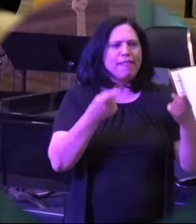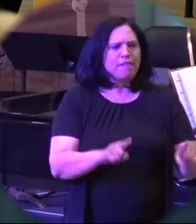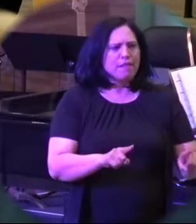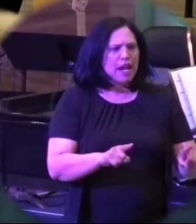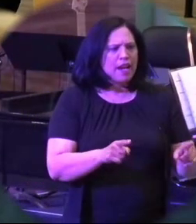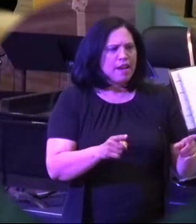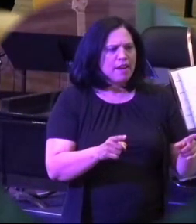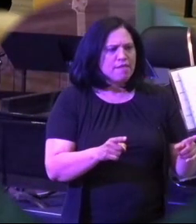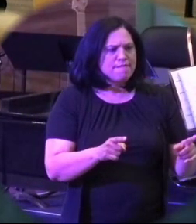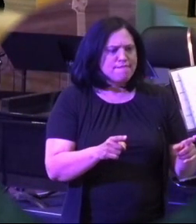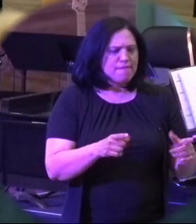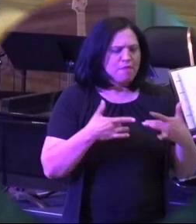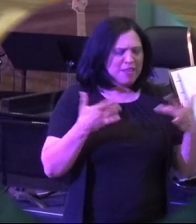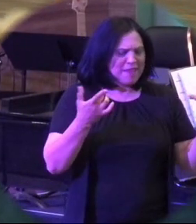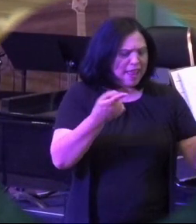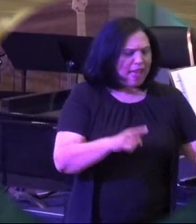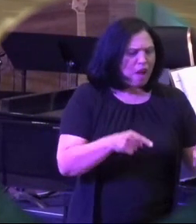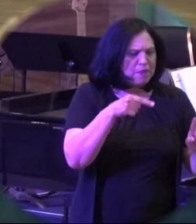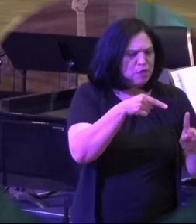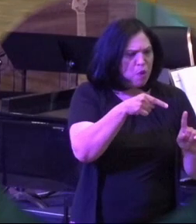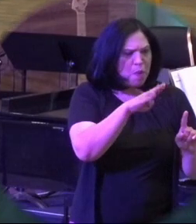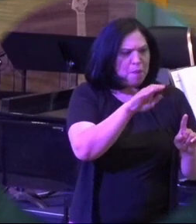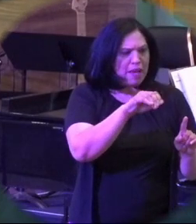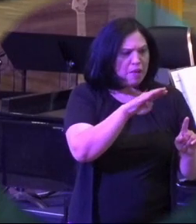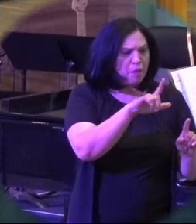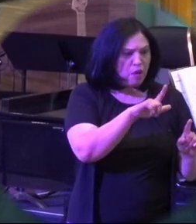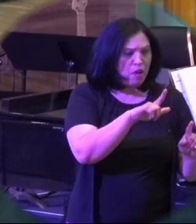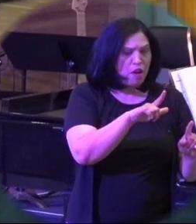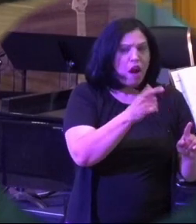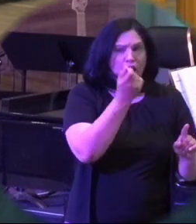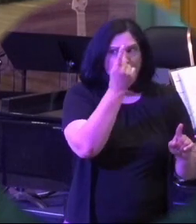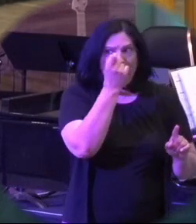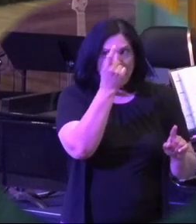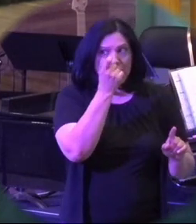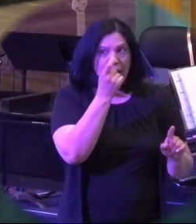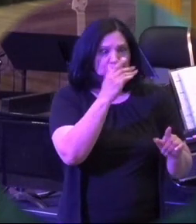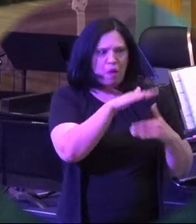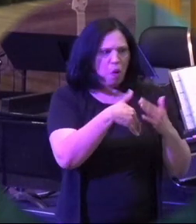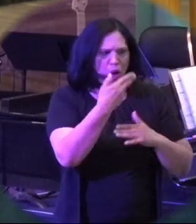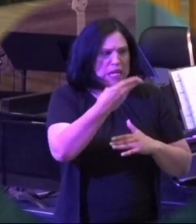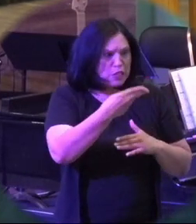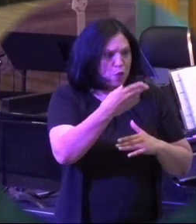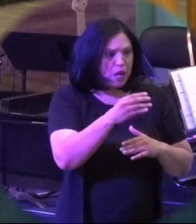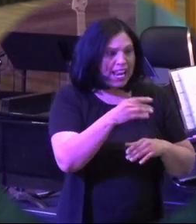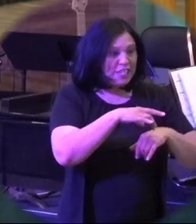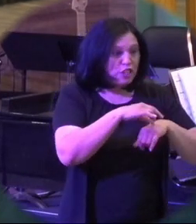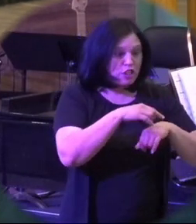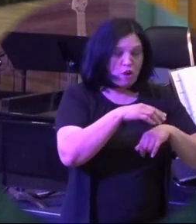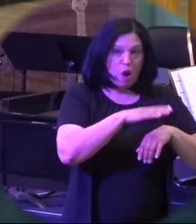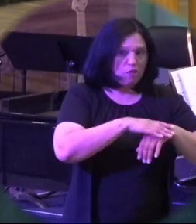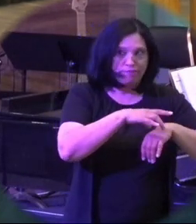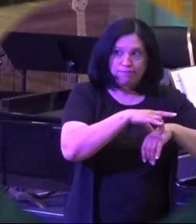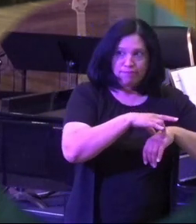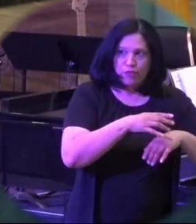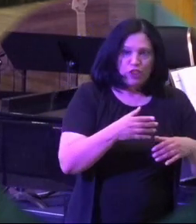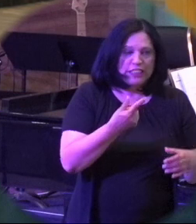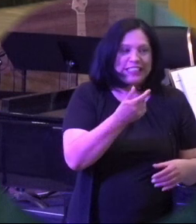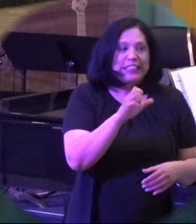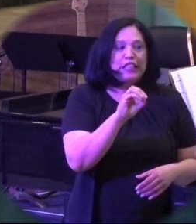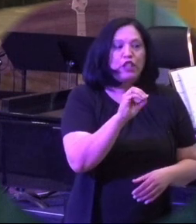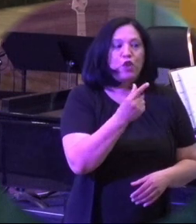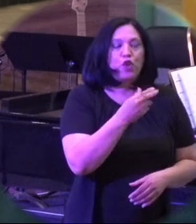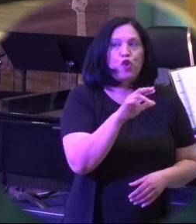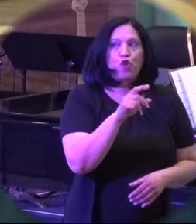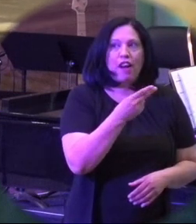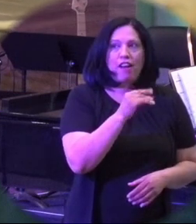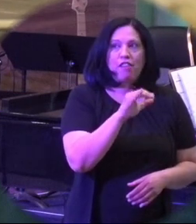happen? And this is important because all of these events are historical and geographical, and we want to remember that. So look at this slide. It's a little